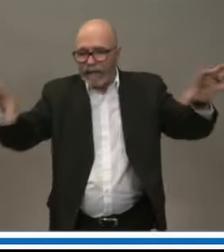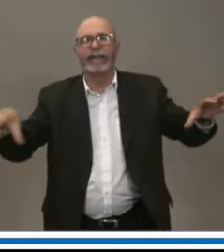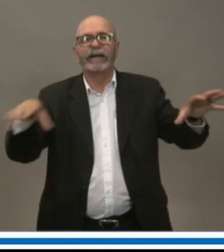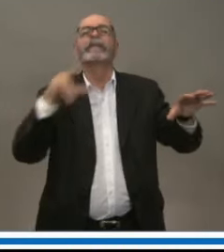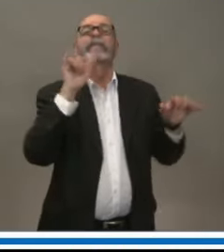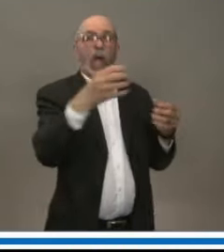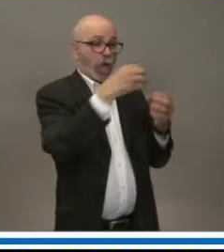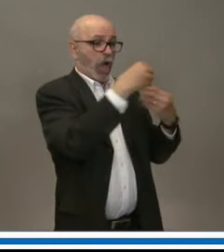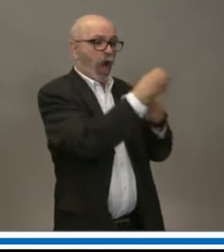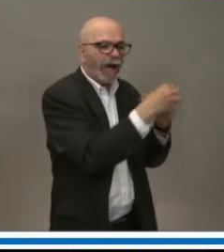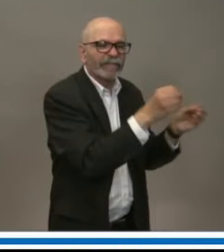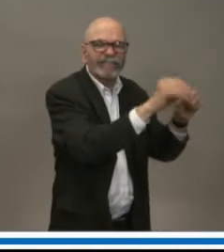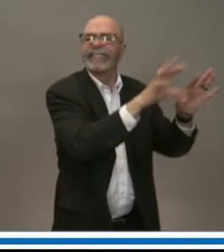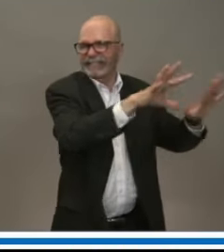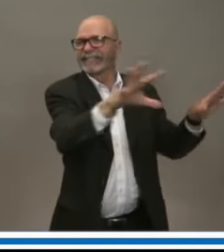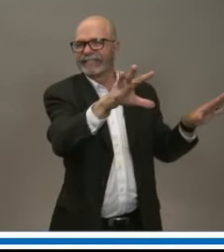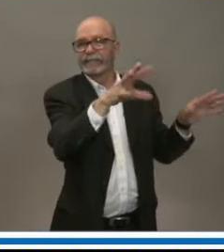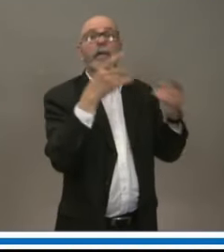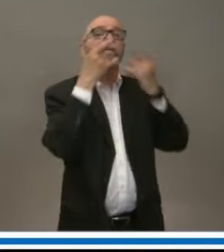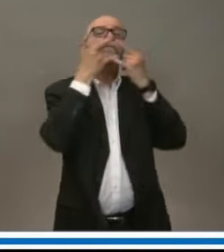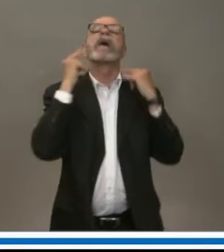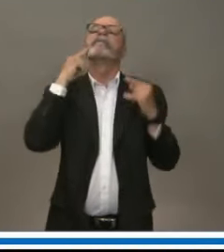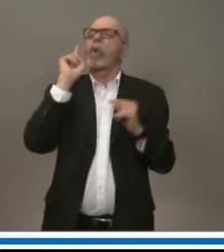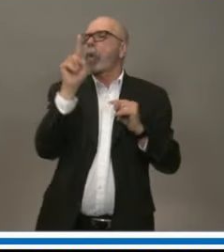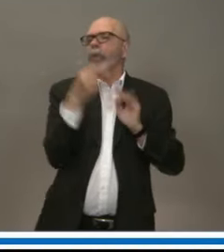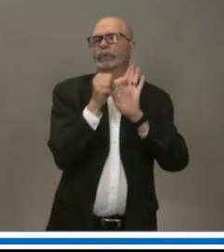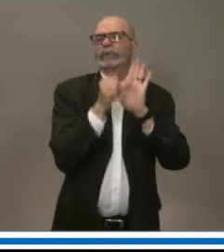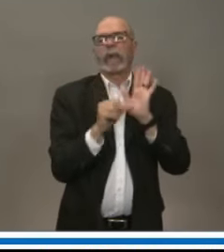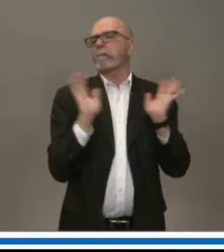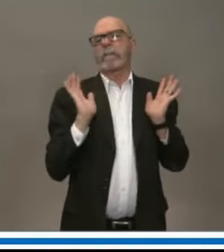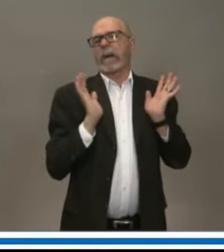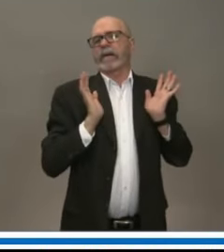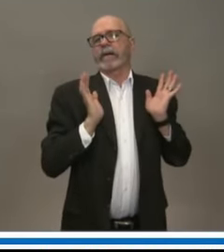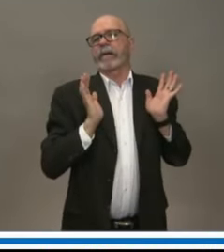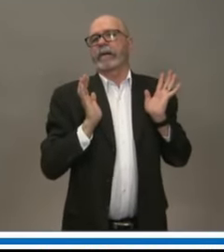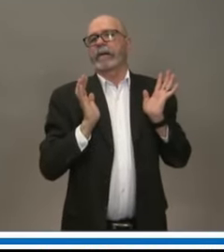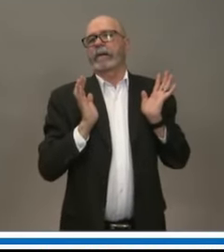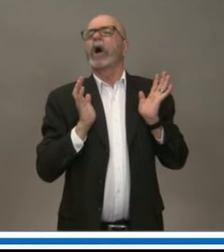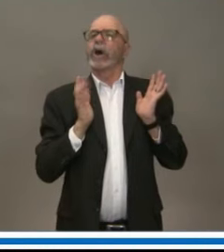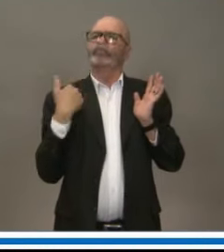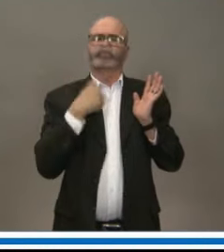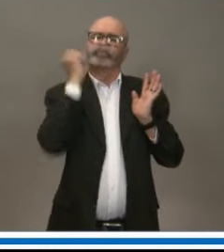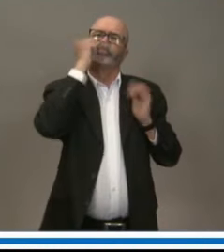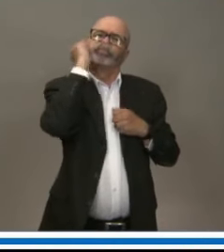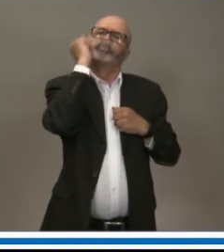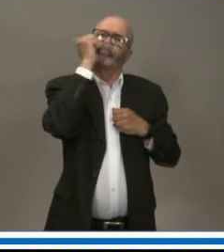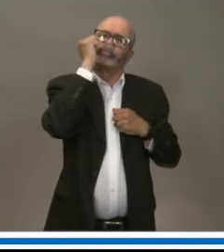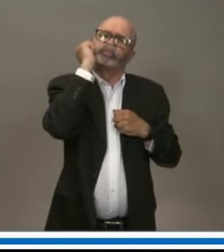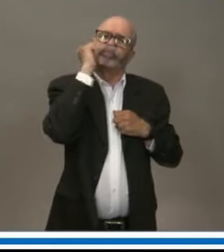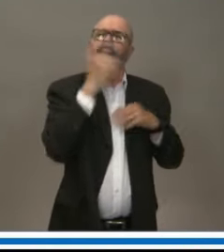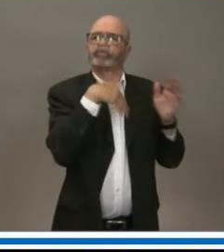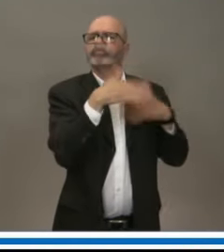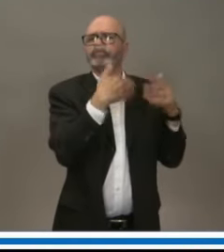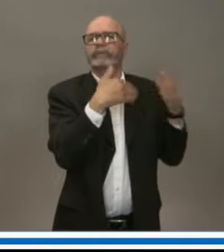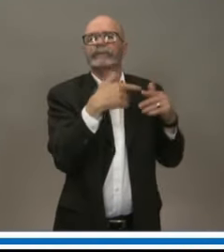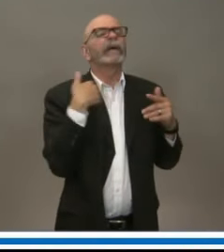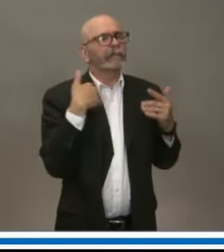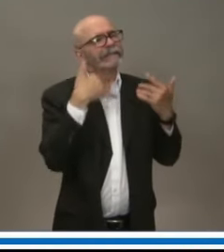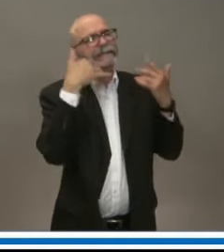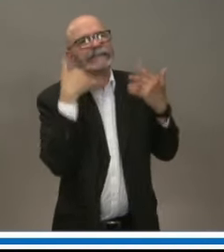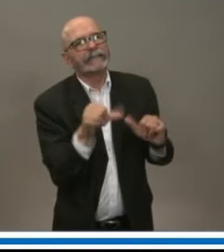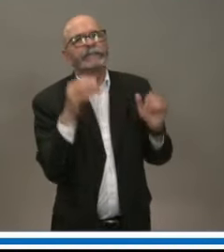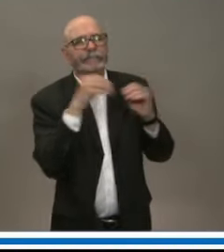surgical masks to be able to use when they're engaging with Nova Scotians. We'll continue to work with with our healthcare providers, and